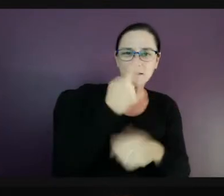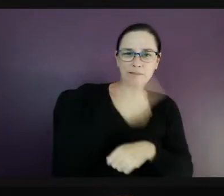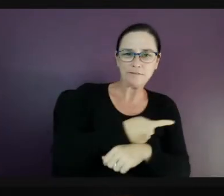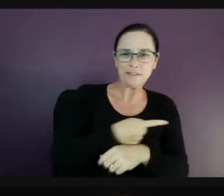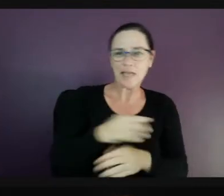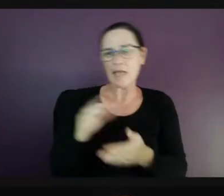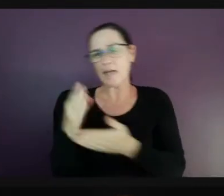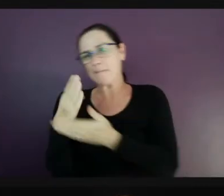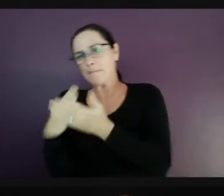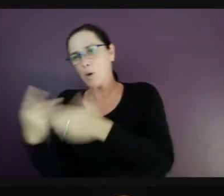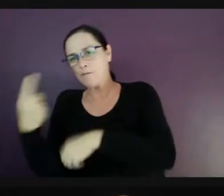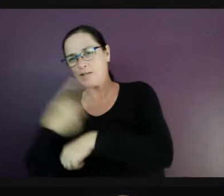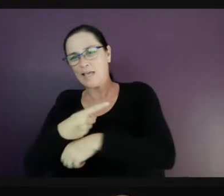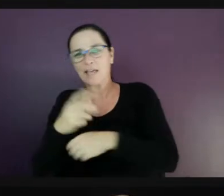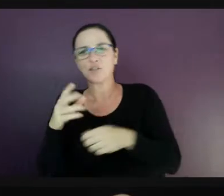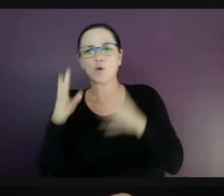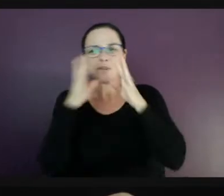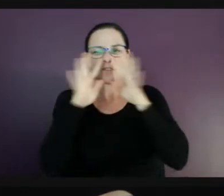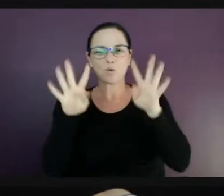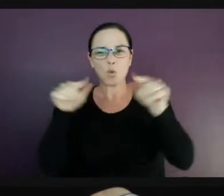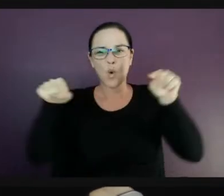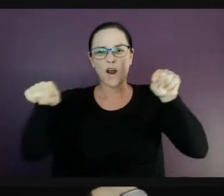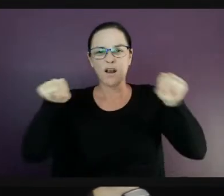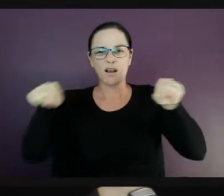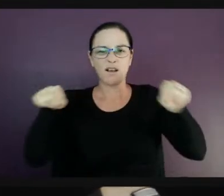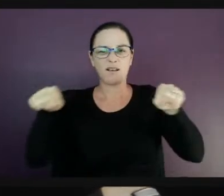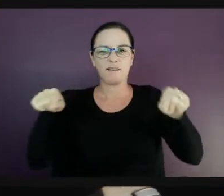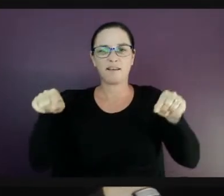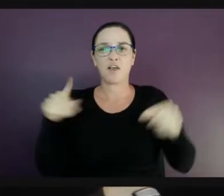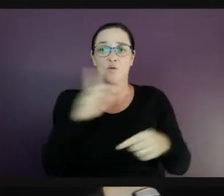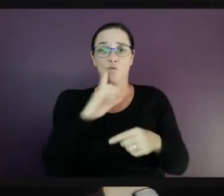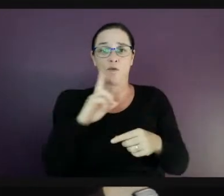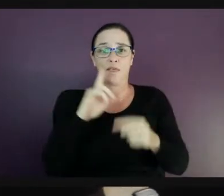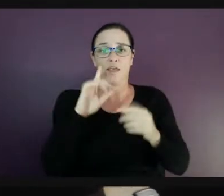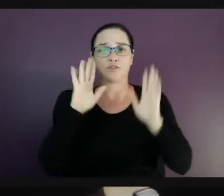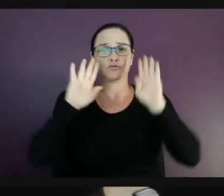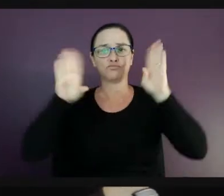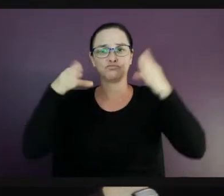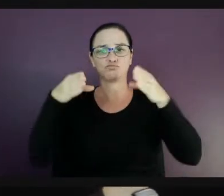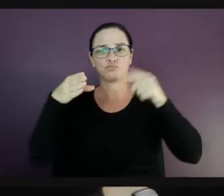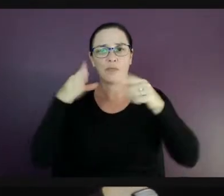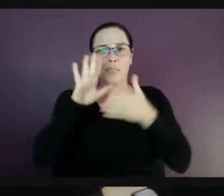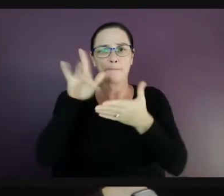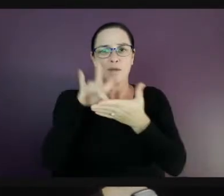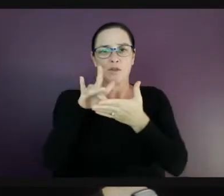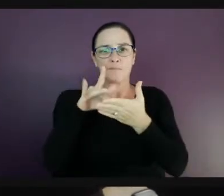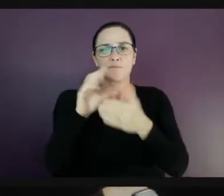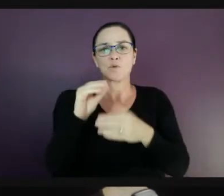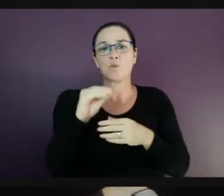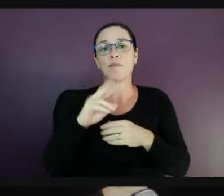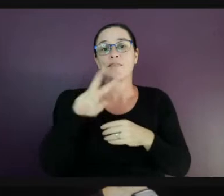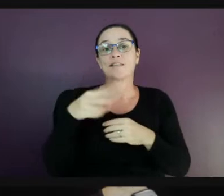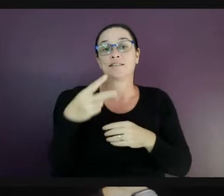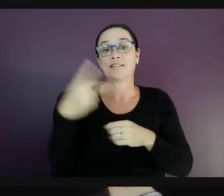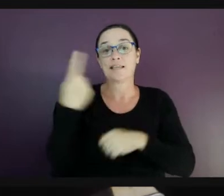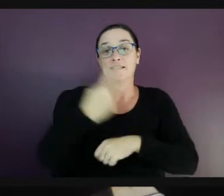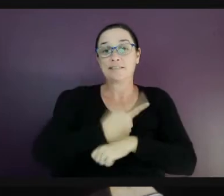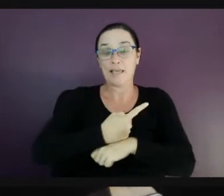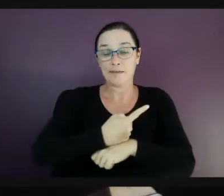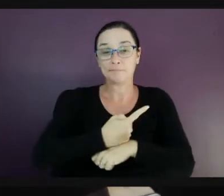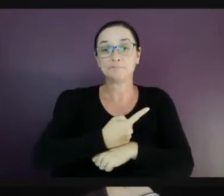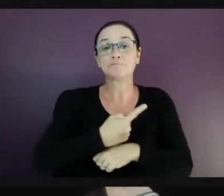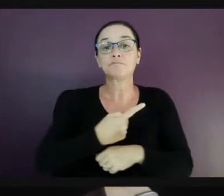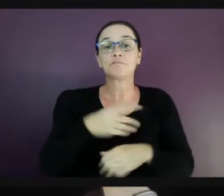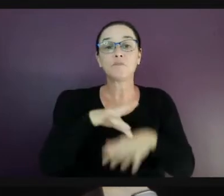ignore those two ends. And it's really this part of the graph in the middle that counts. So this was the second day where earthquakes had come down a little